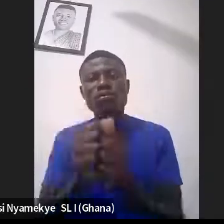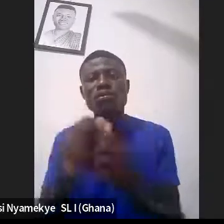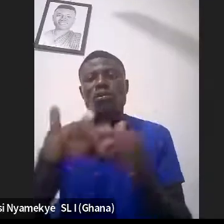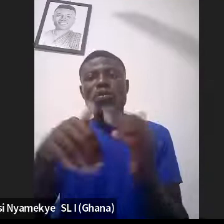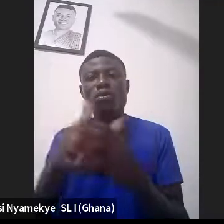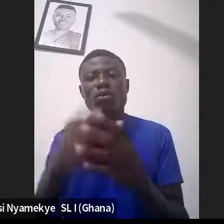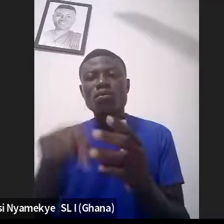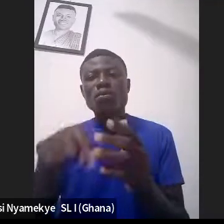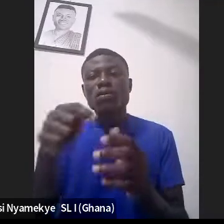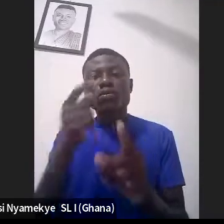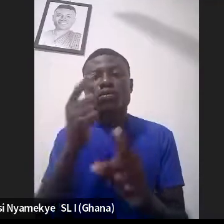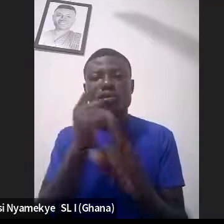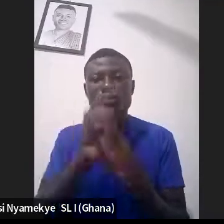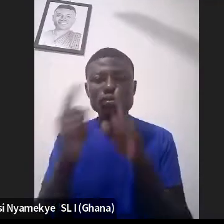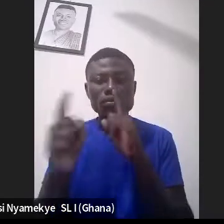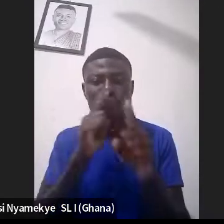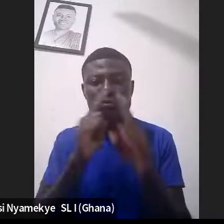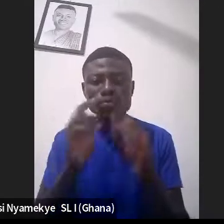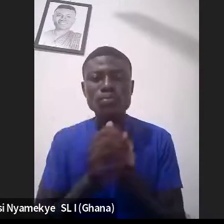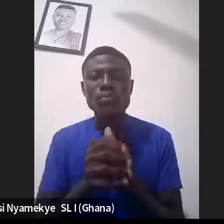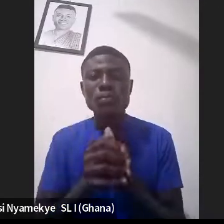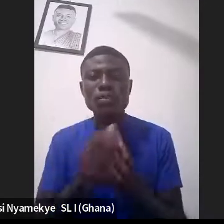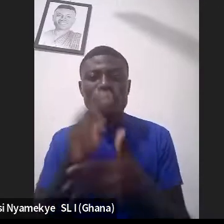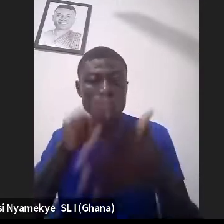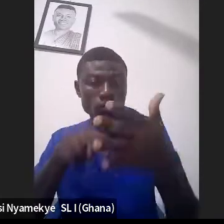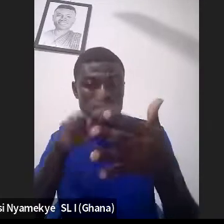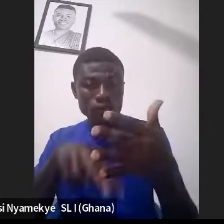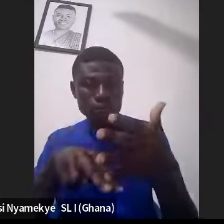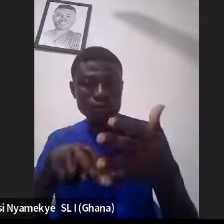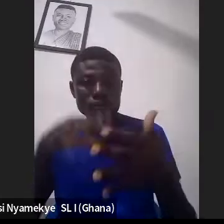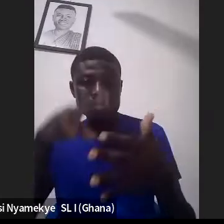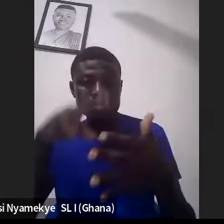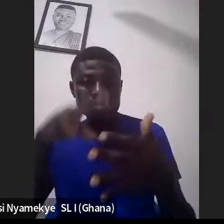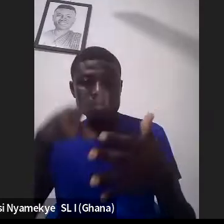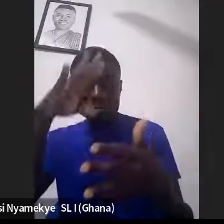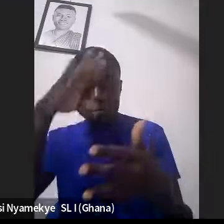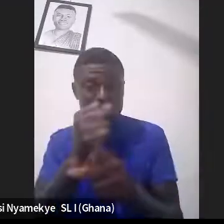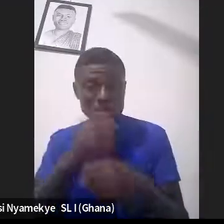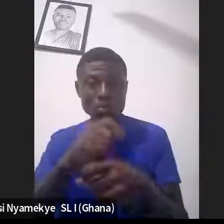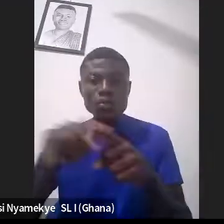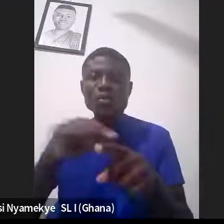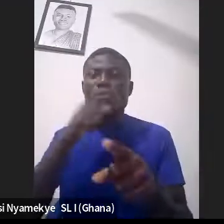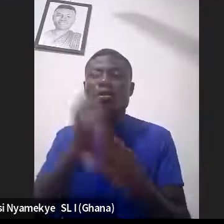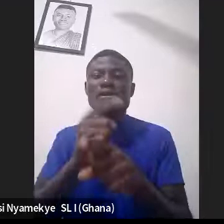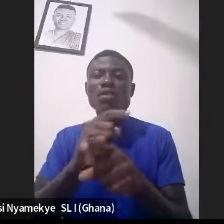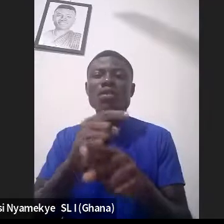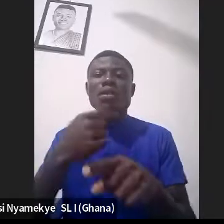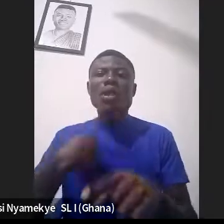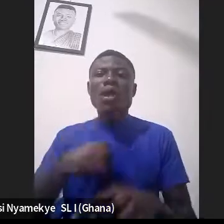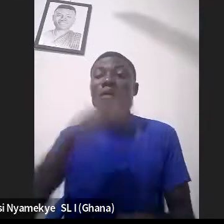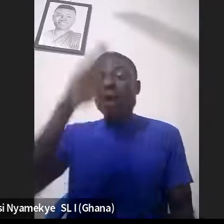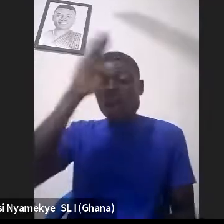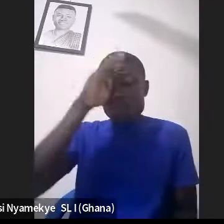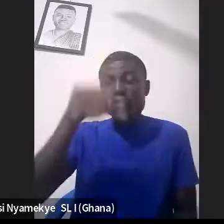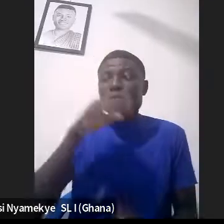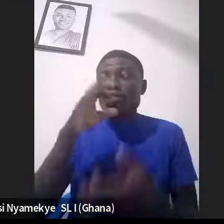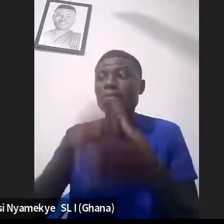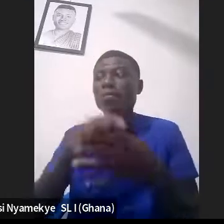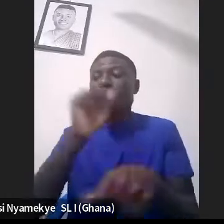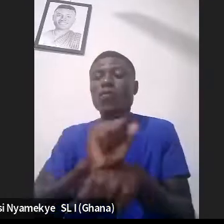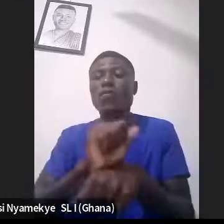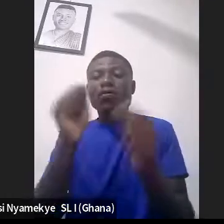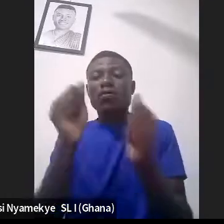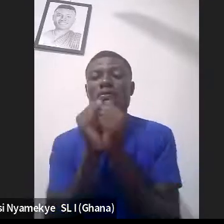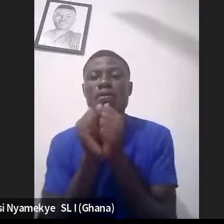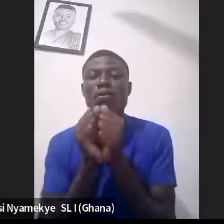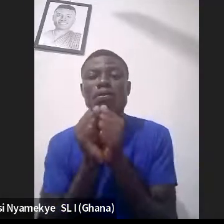speaking. And reading is a man-made invention not that long ago, and our brains were not wired to read. And so